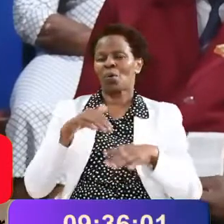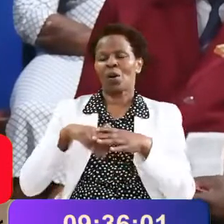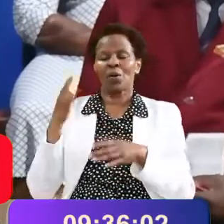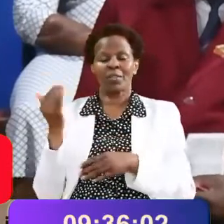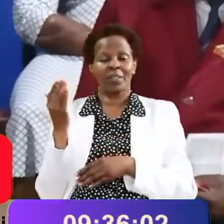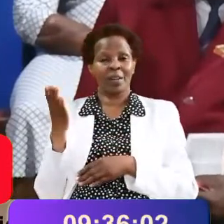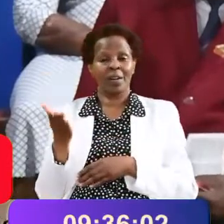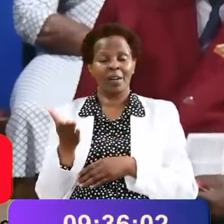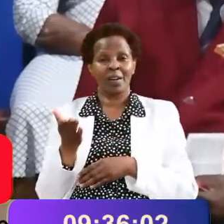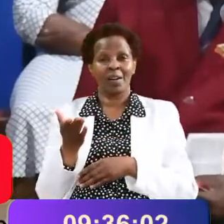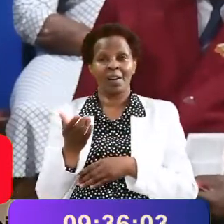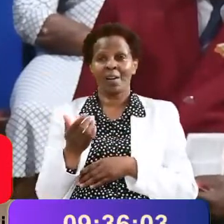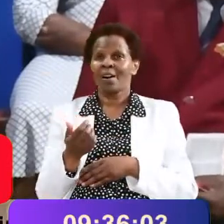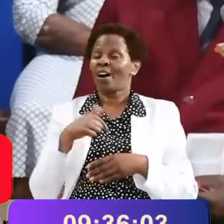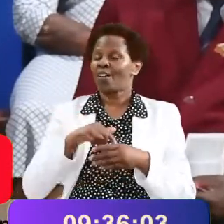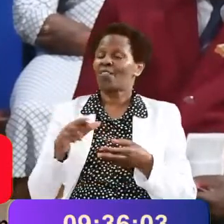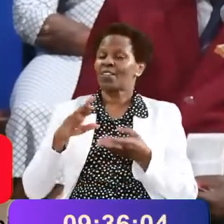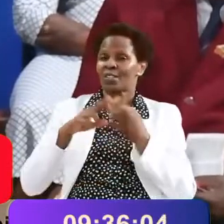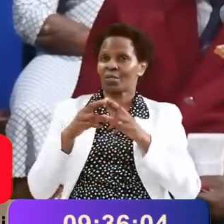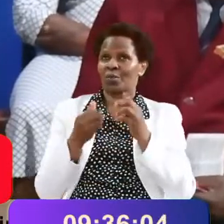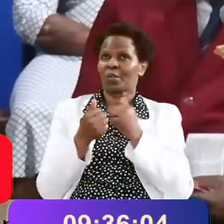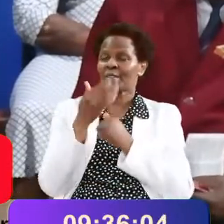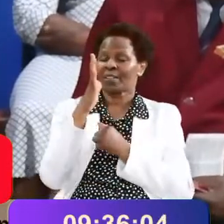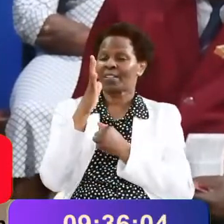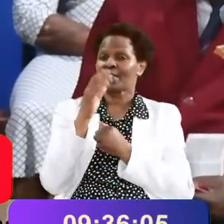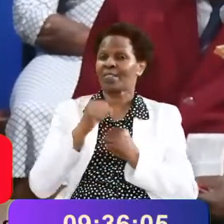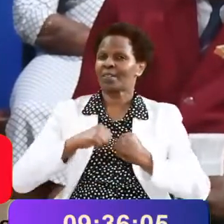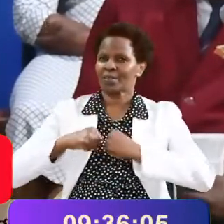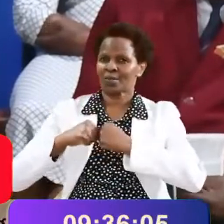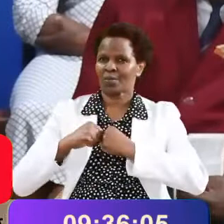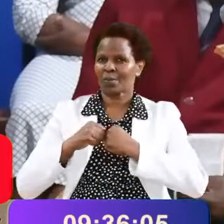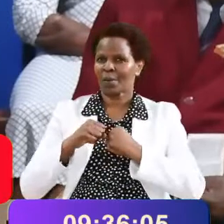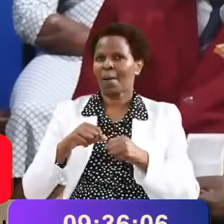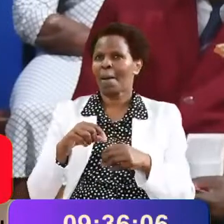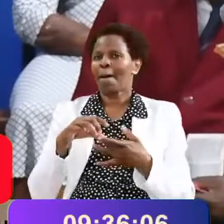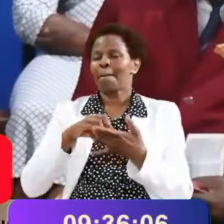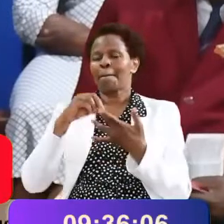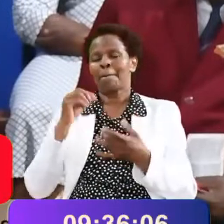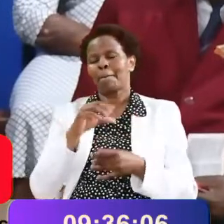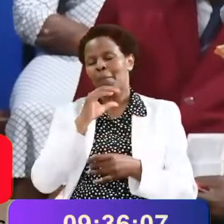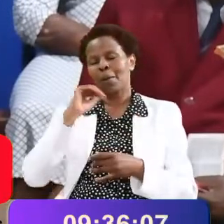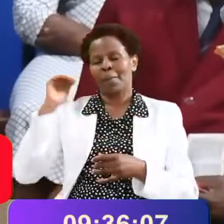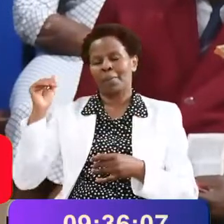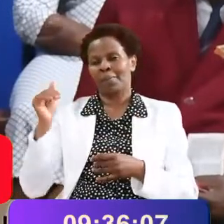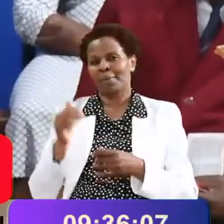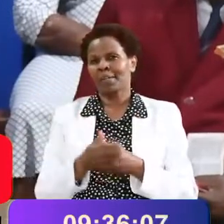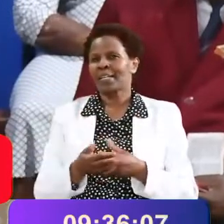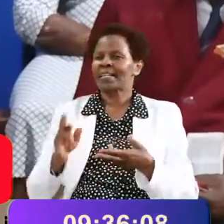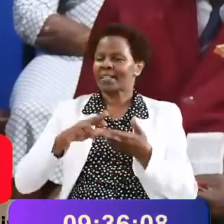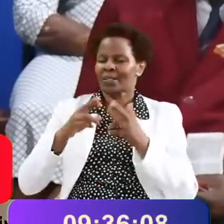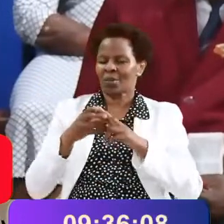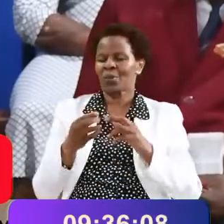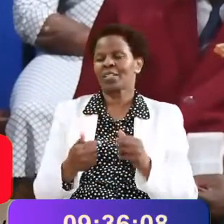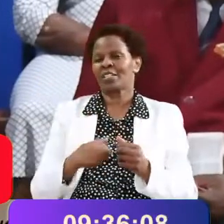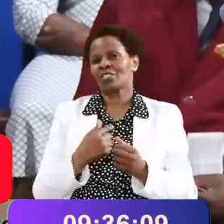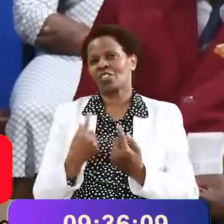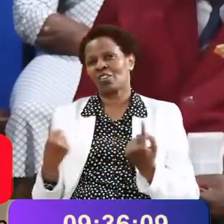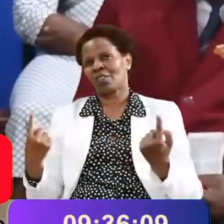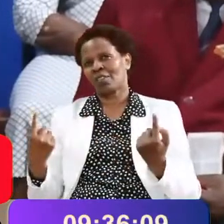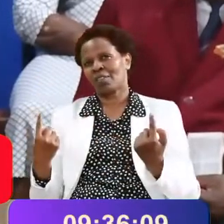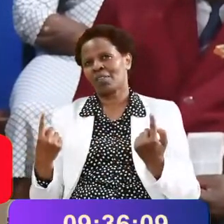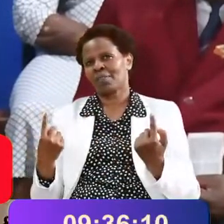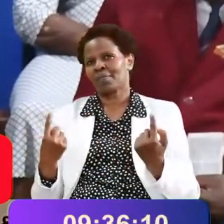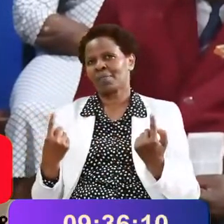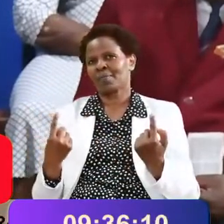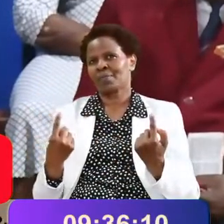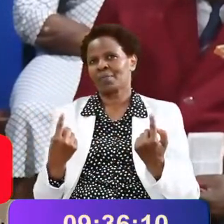be reconciled to God. And even there is conflict among men, we will tell them, be reconciled with one another. So this message has not been